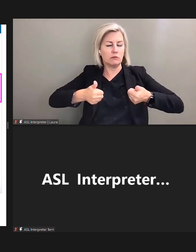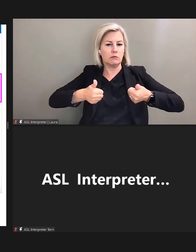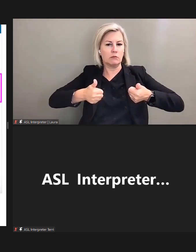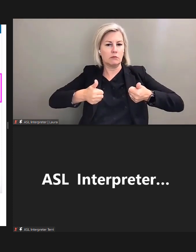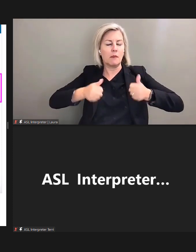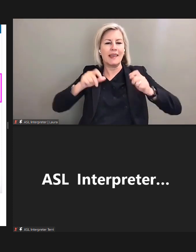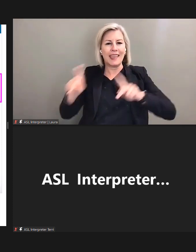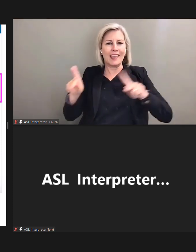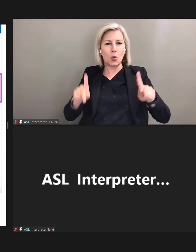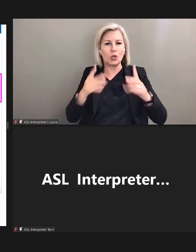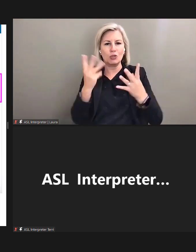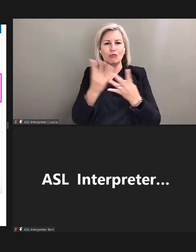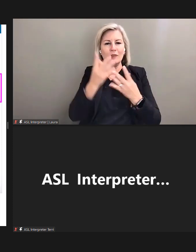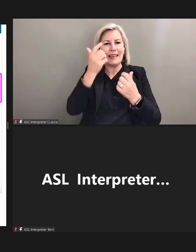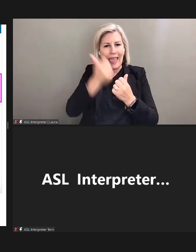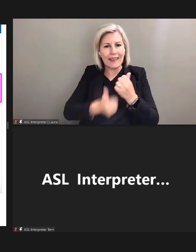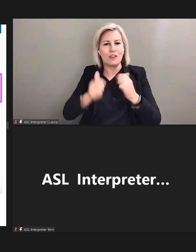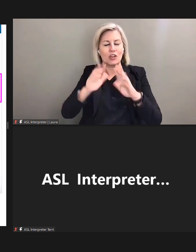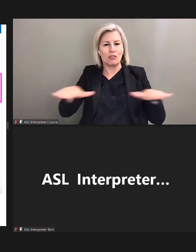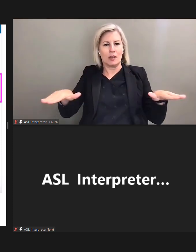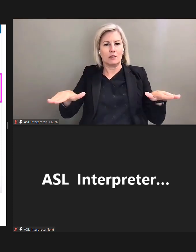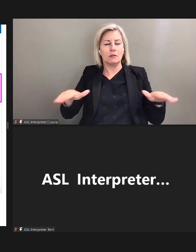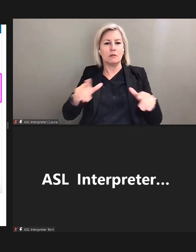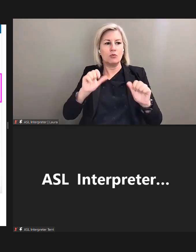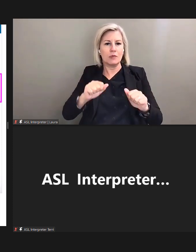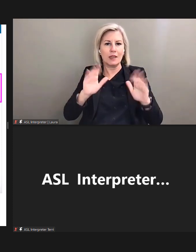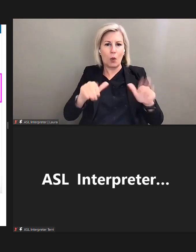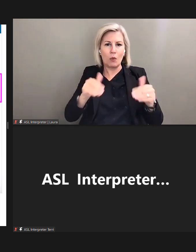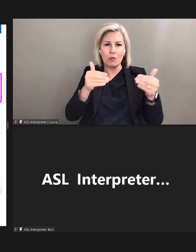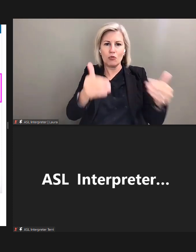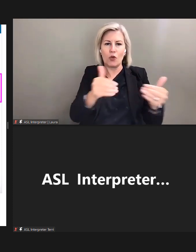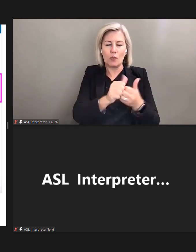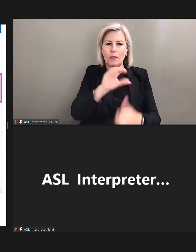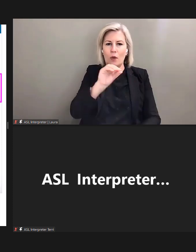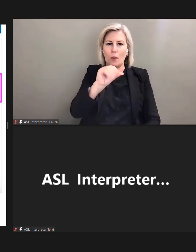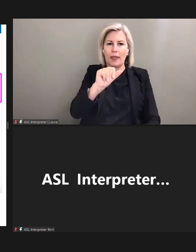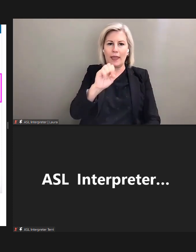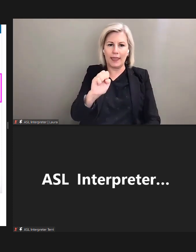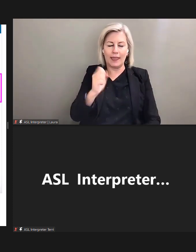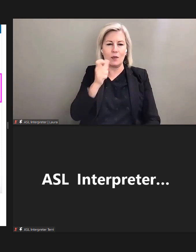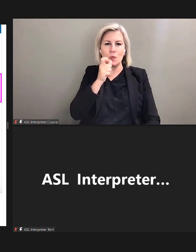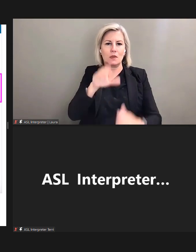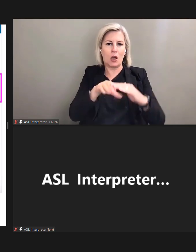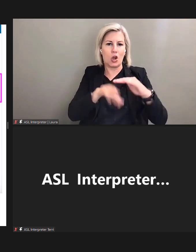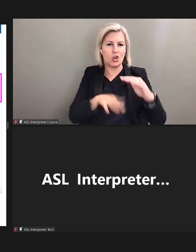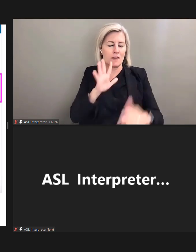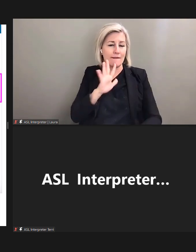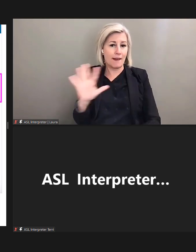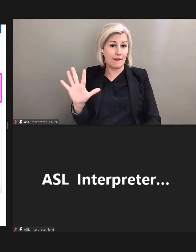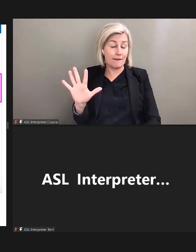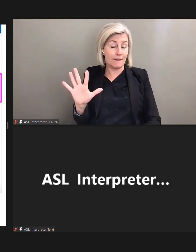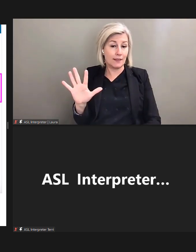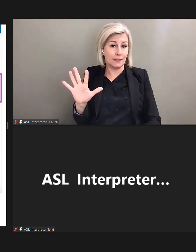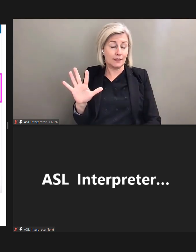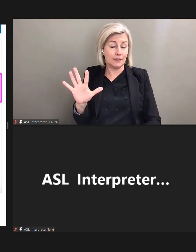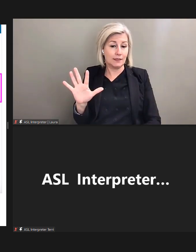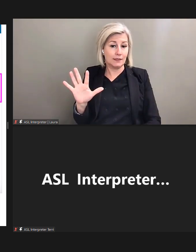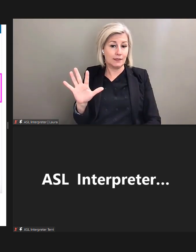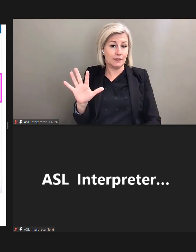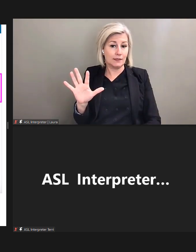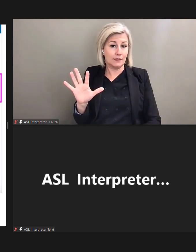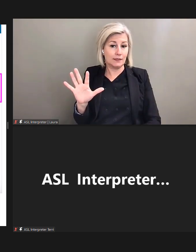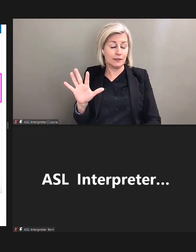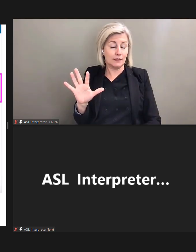order to screen every child, then you can move forward with only OAE for children under 5. And then, of